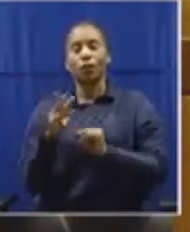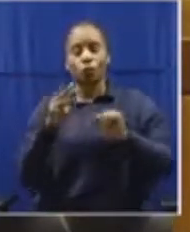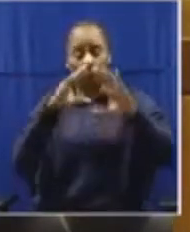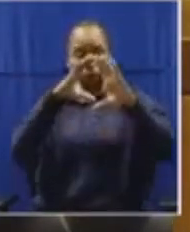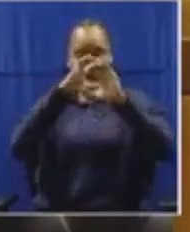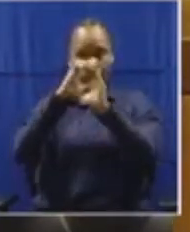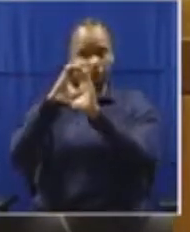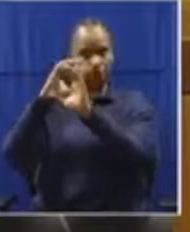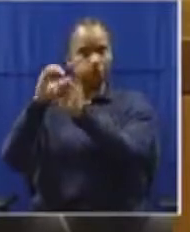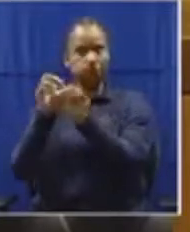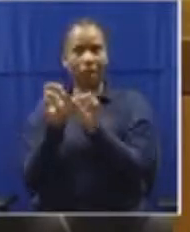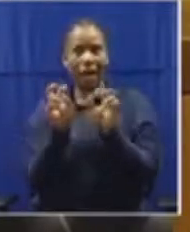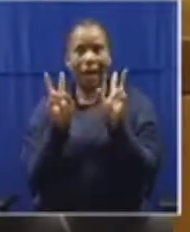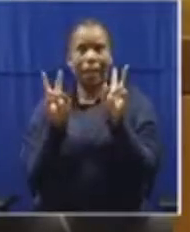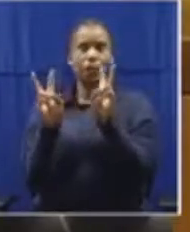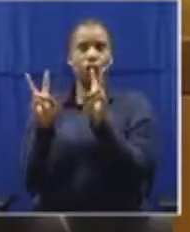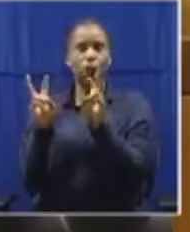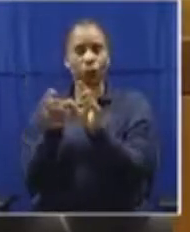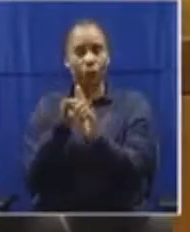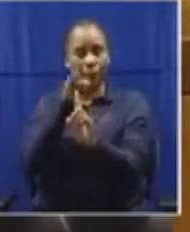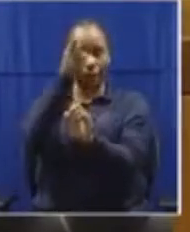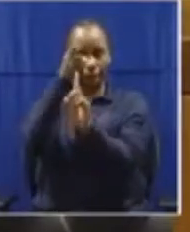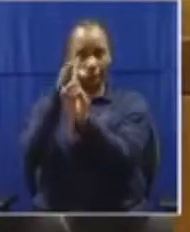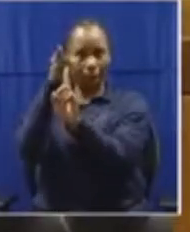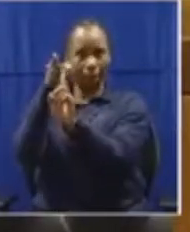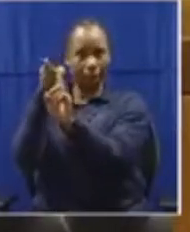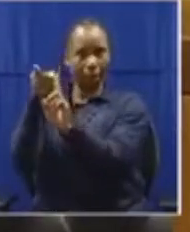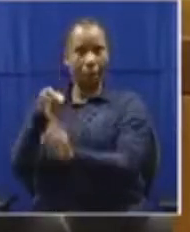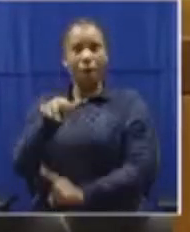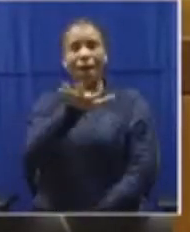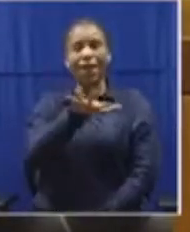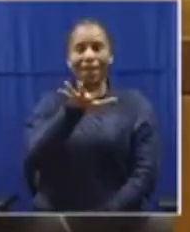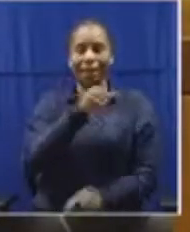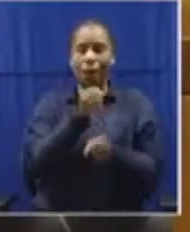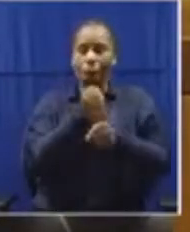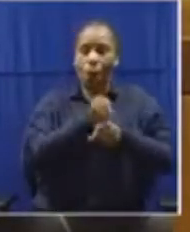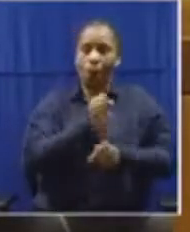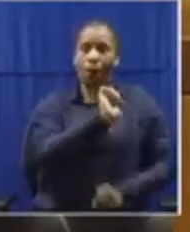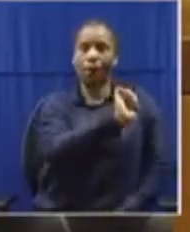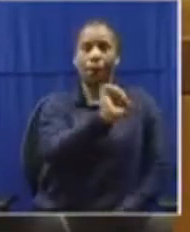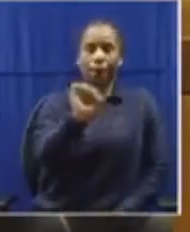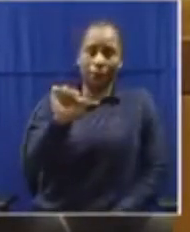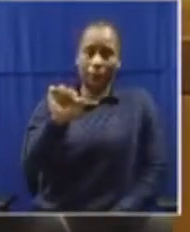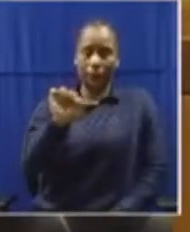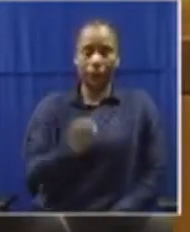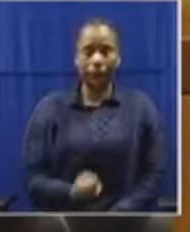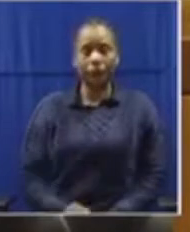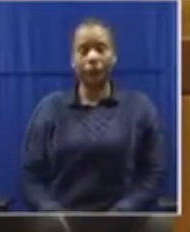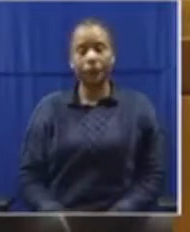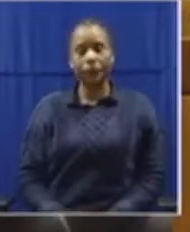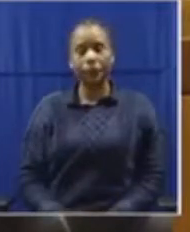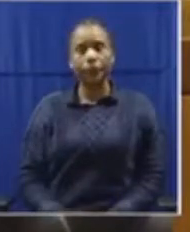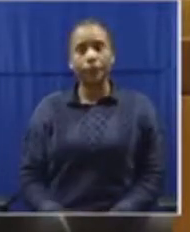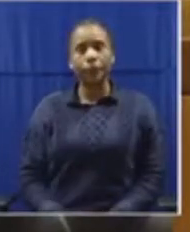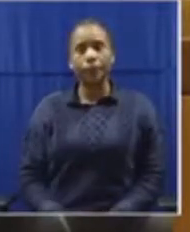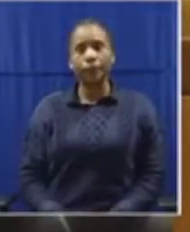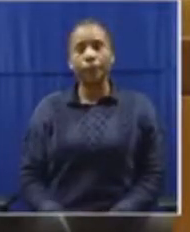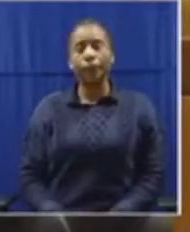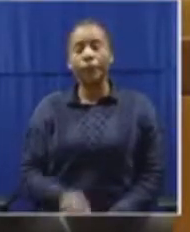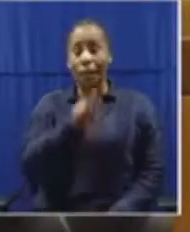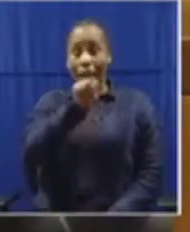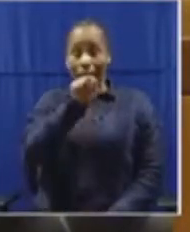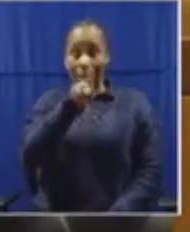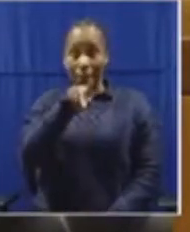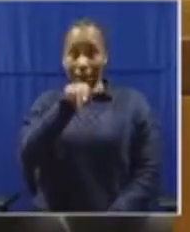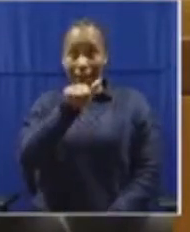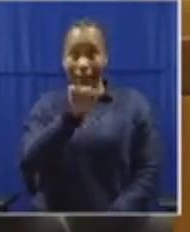are germane to the area that they operate in. Now, the National Prosecuting Agency